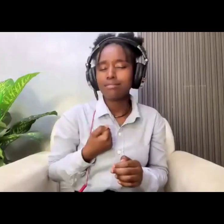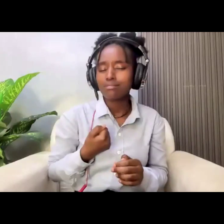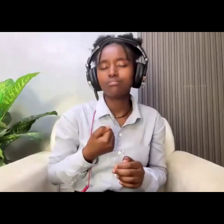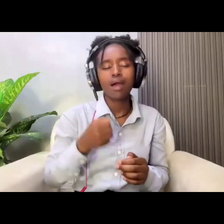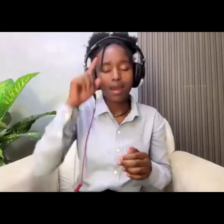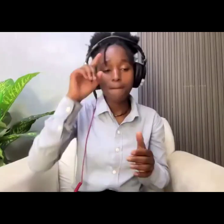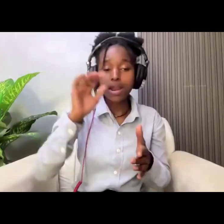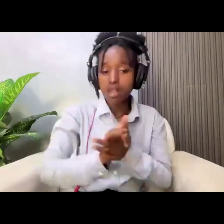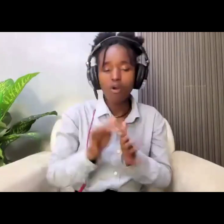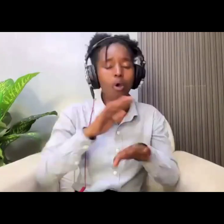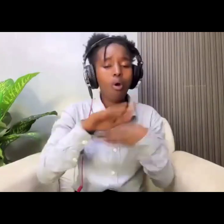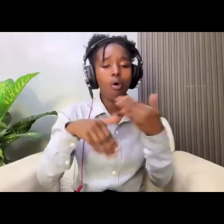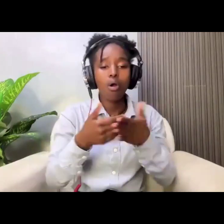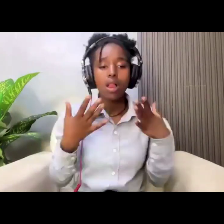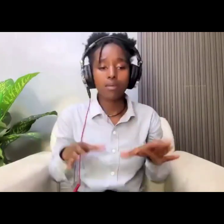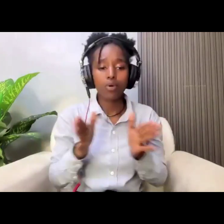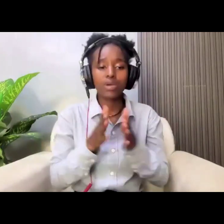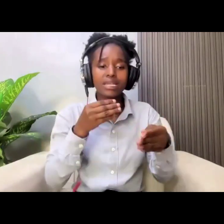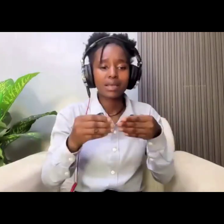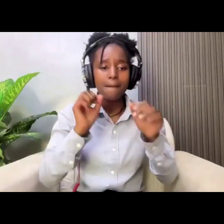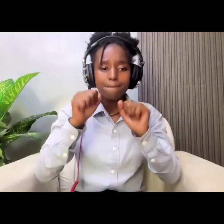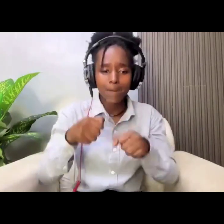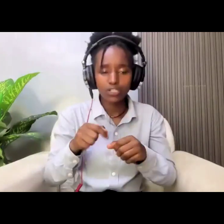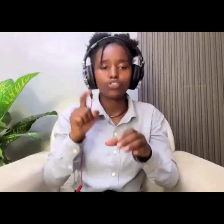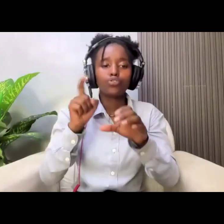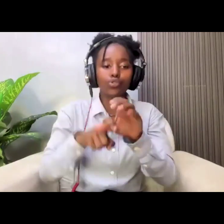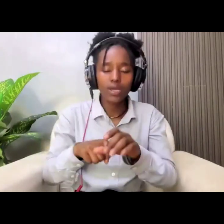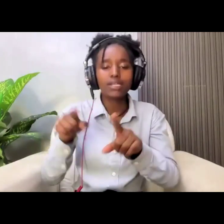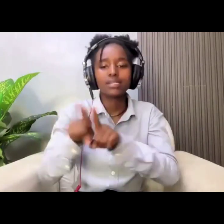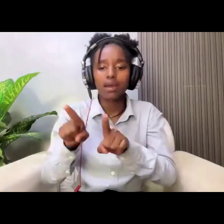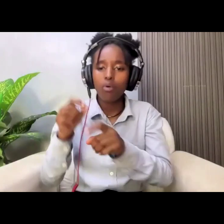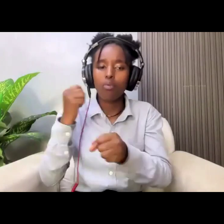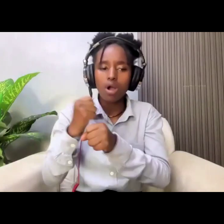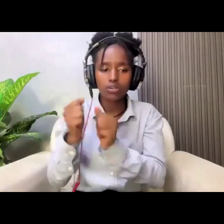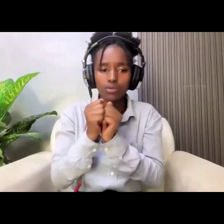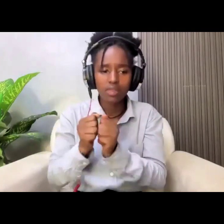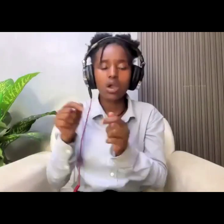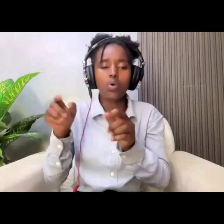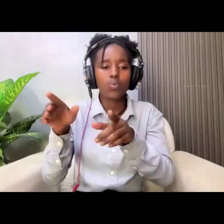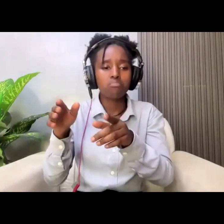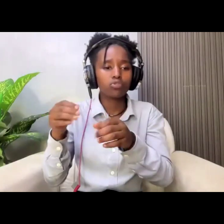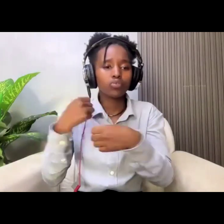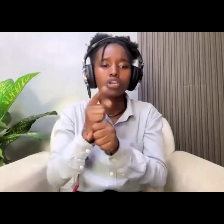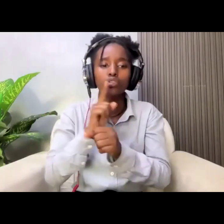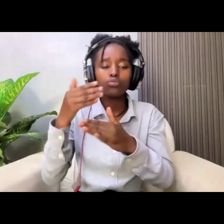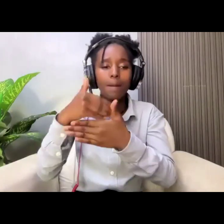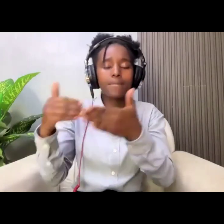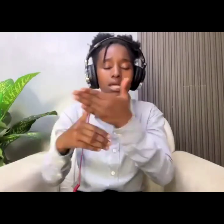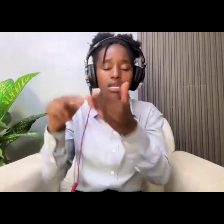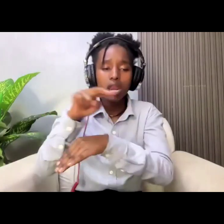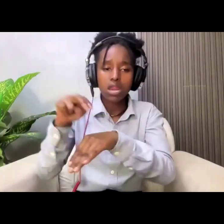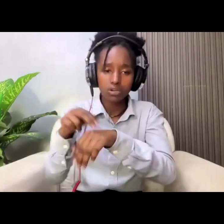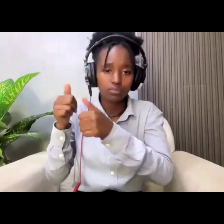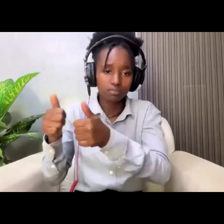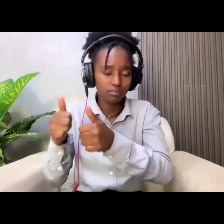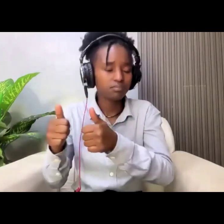part and parcel of this national development. Yeah, that's a very good question. And yes, we do have